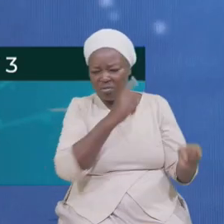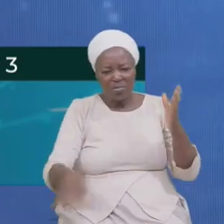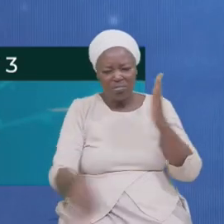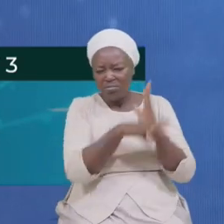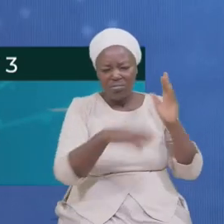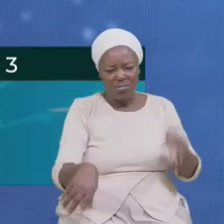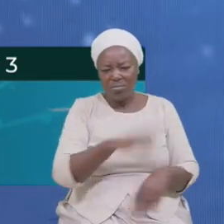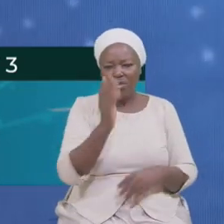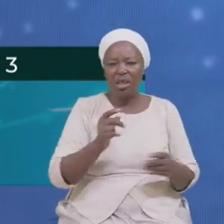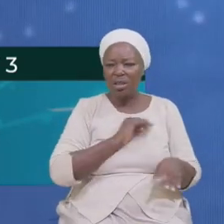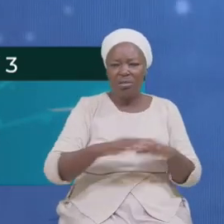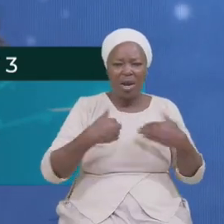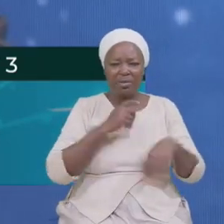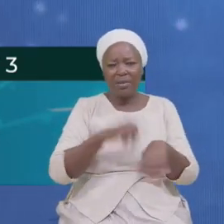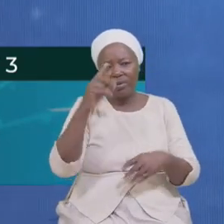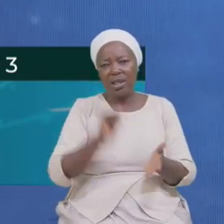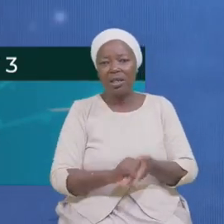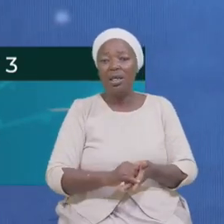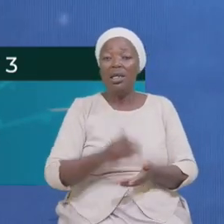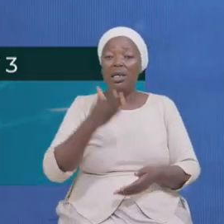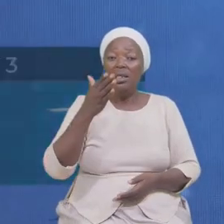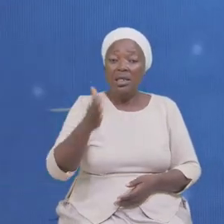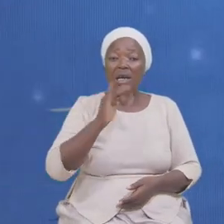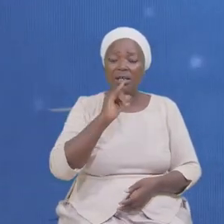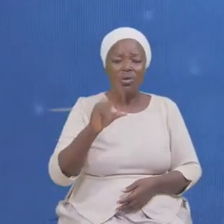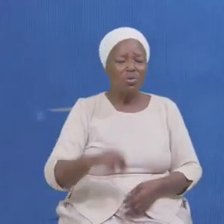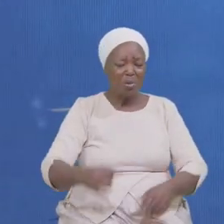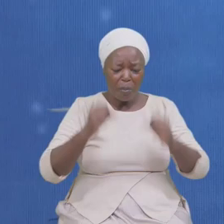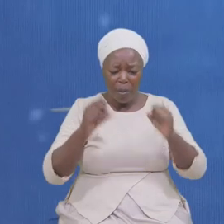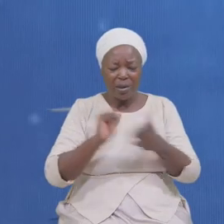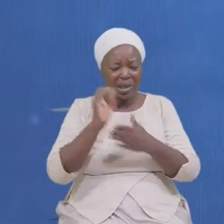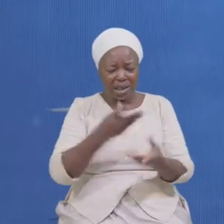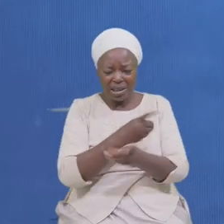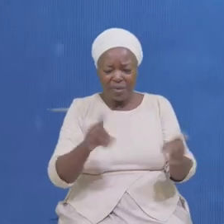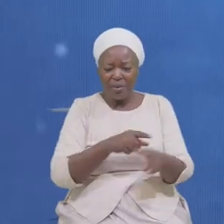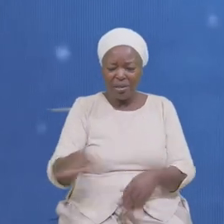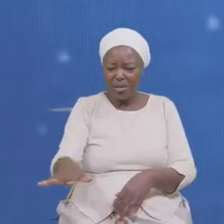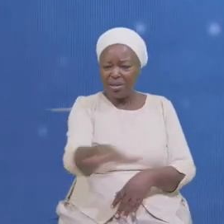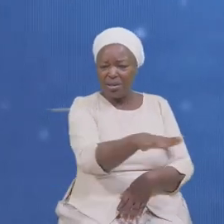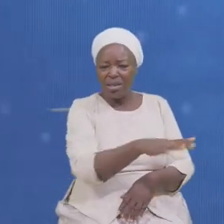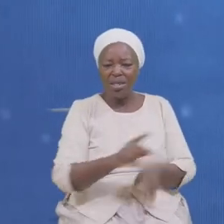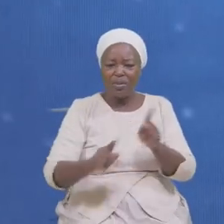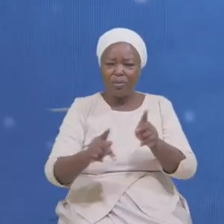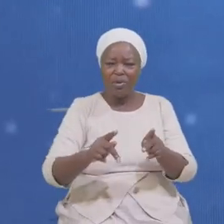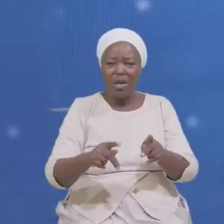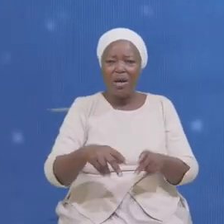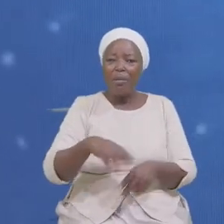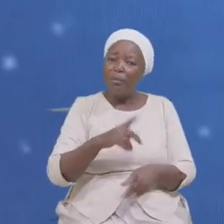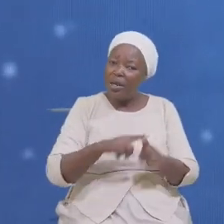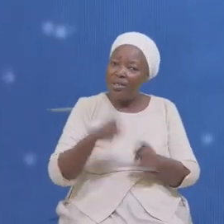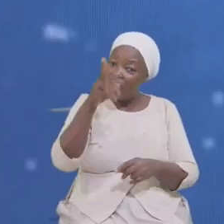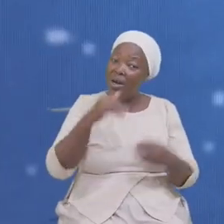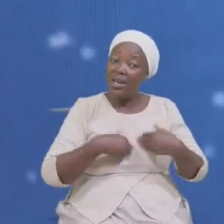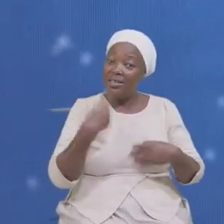there. There is no power that can deliver these people. But God had already said, these